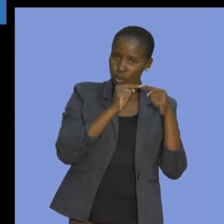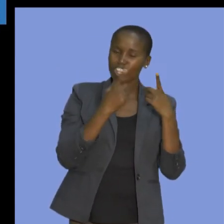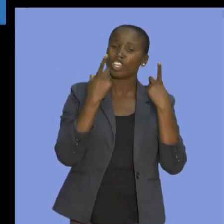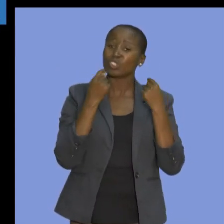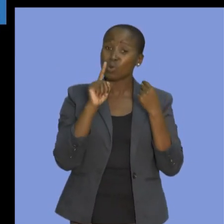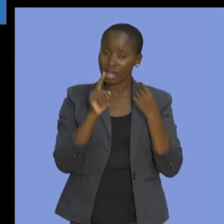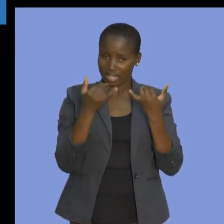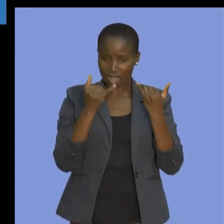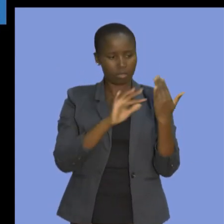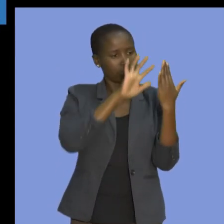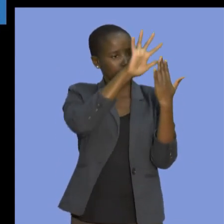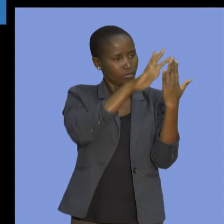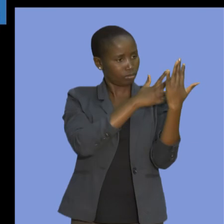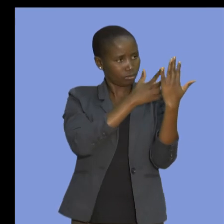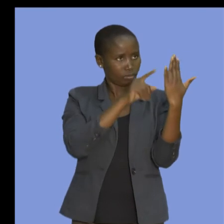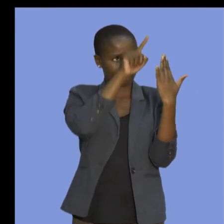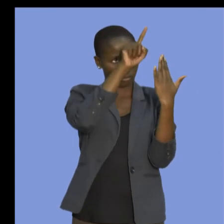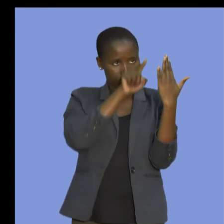our grid.